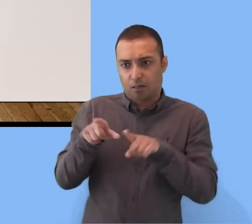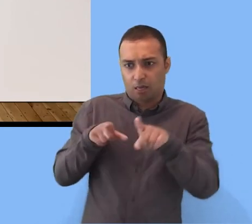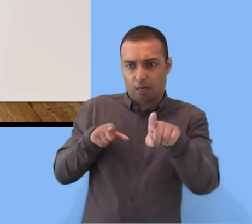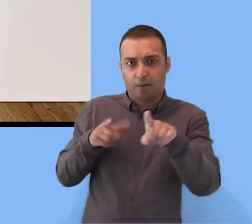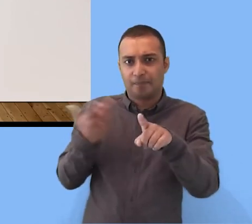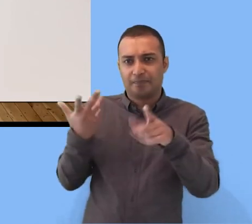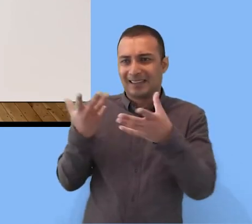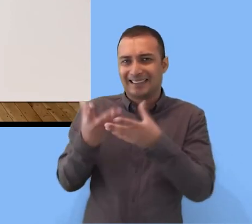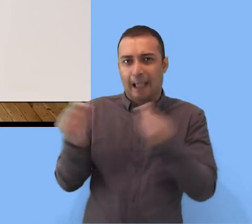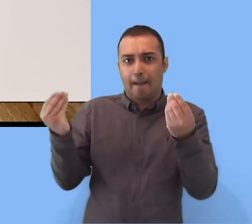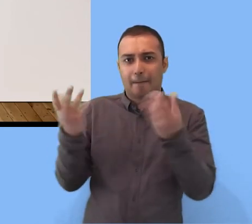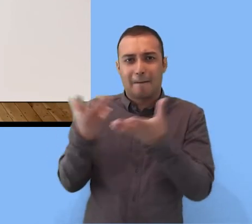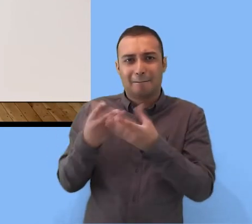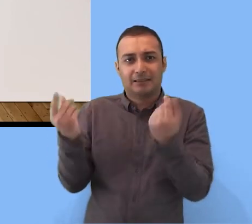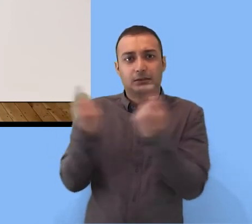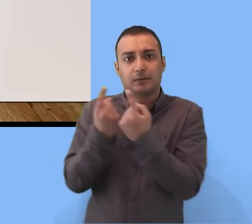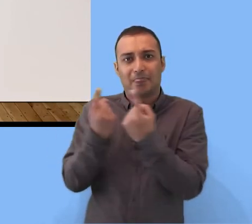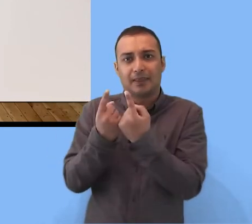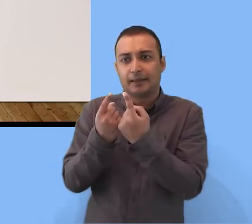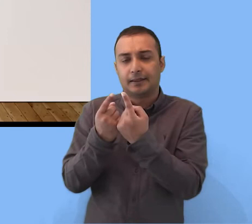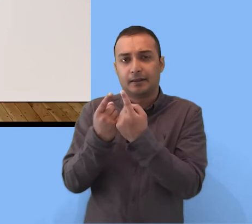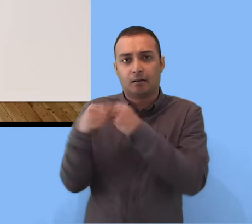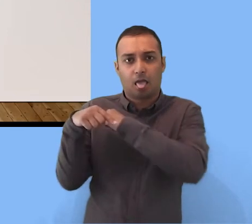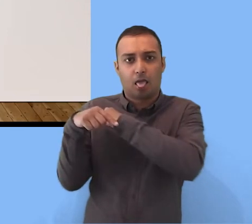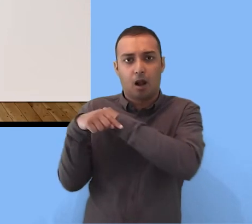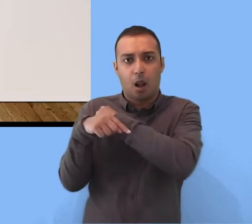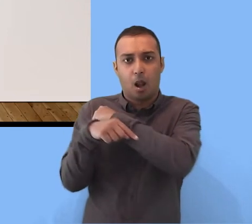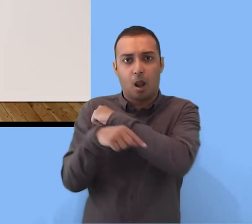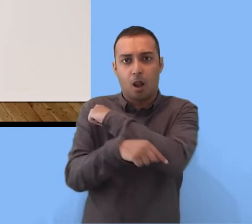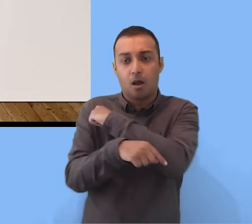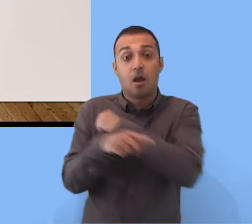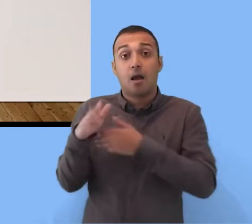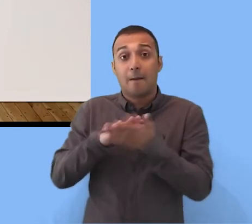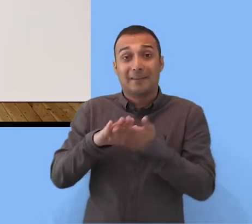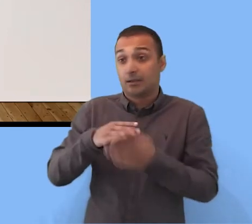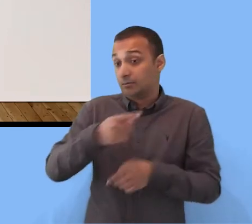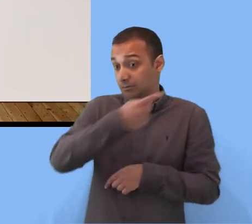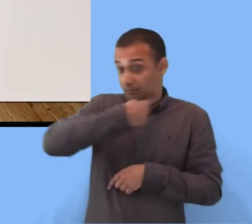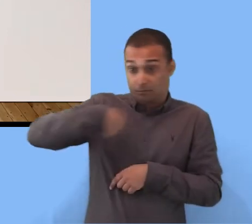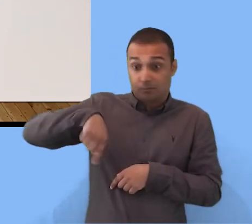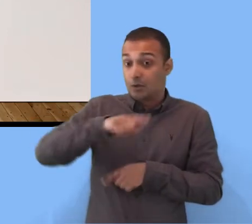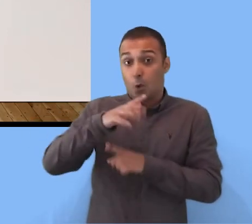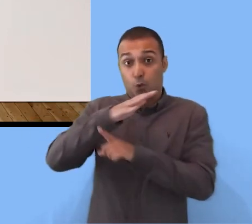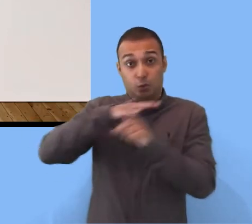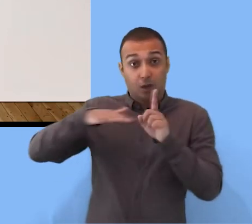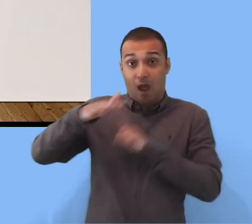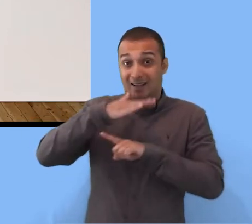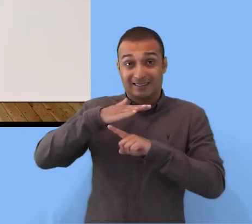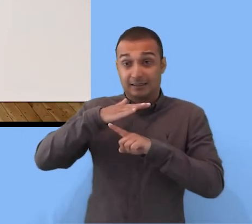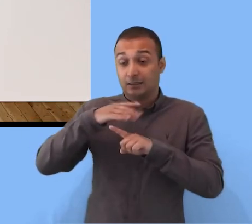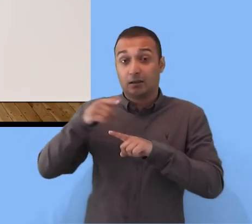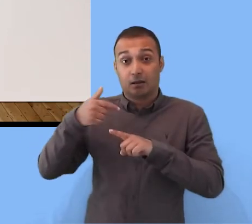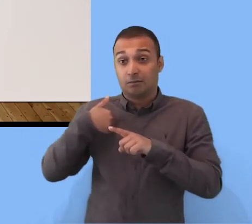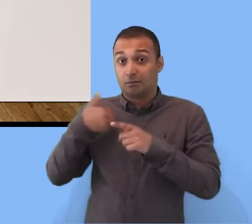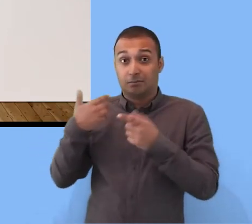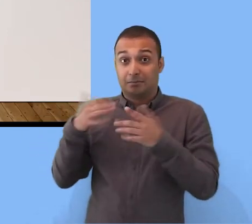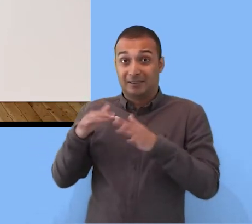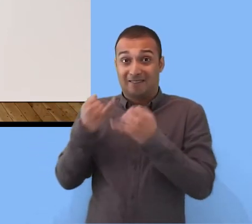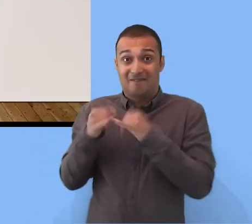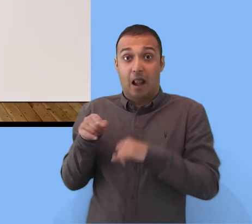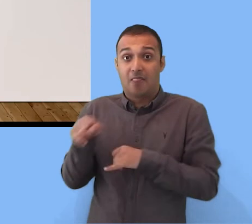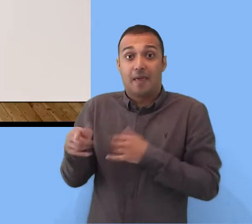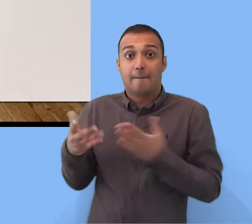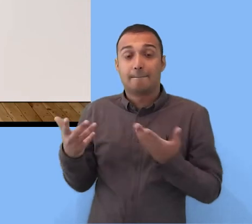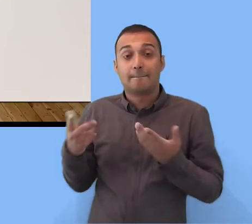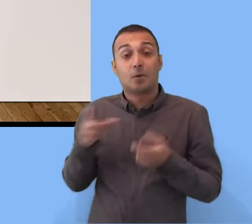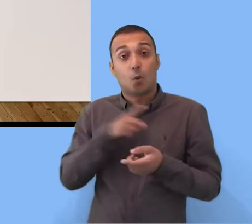as a society, we have failed that child. We have an obligation to all of our children under the UN